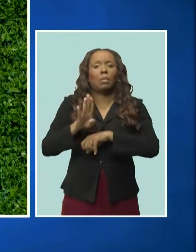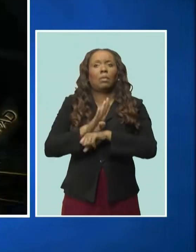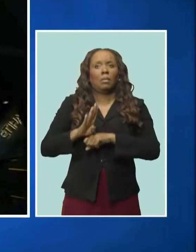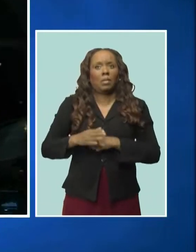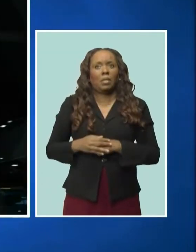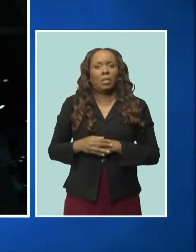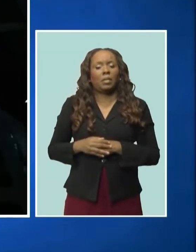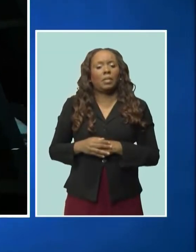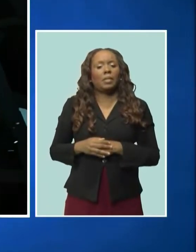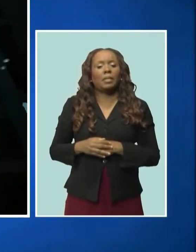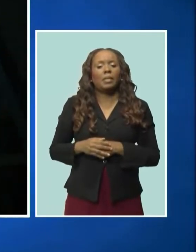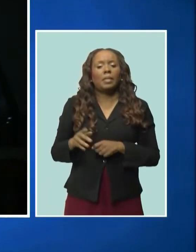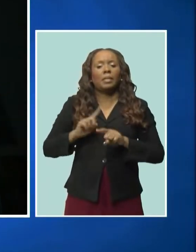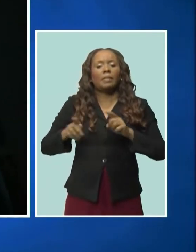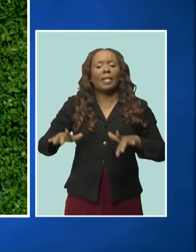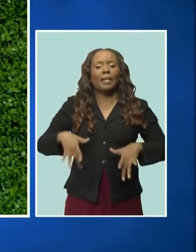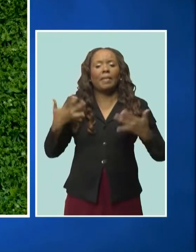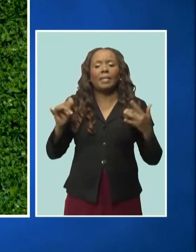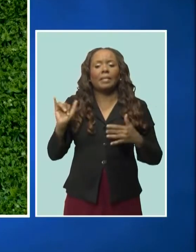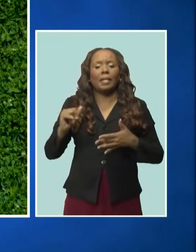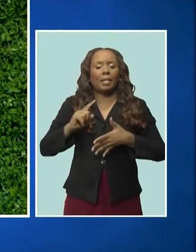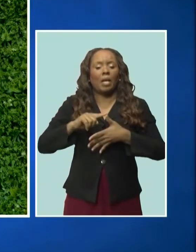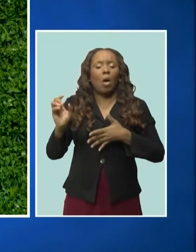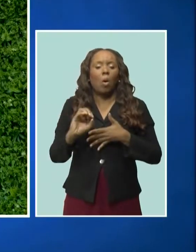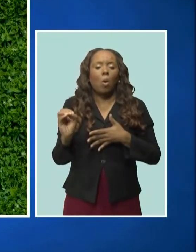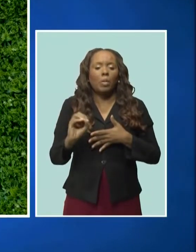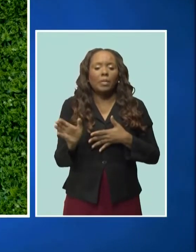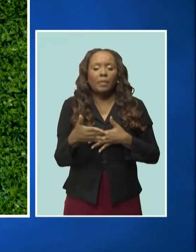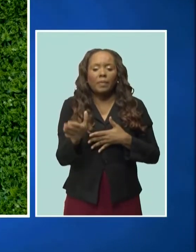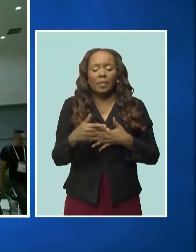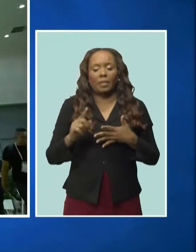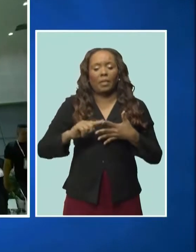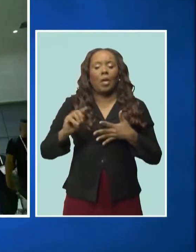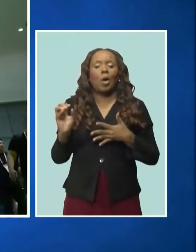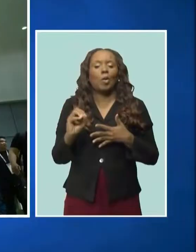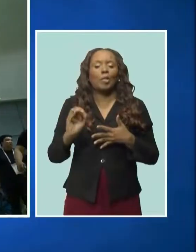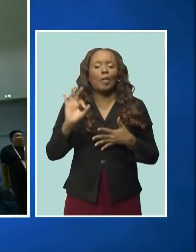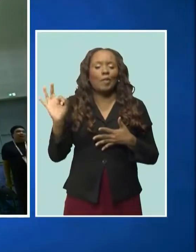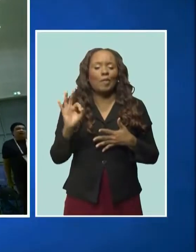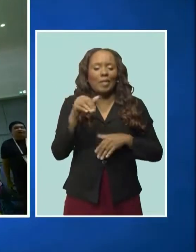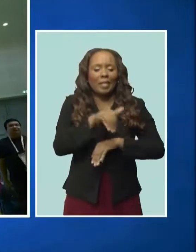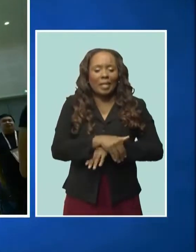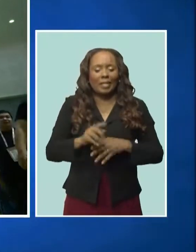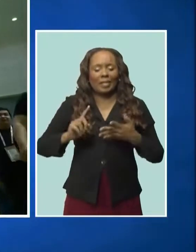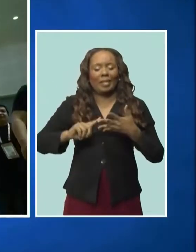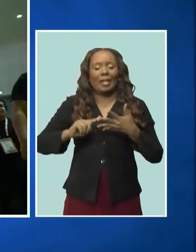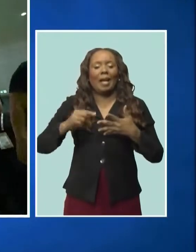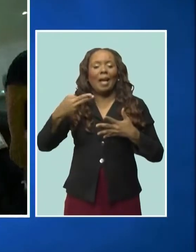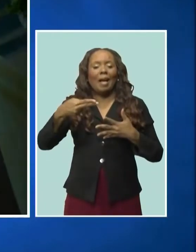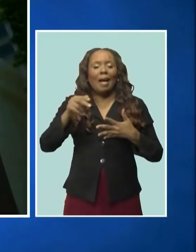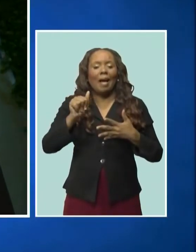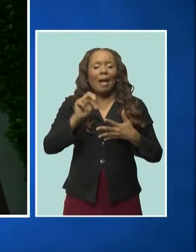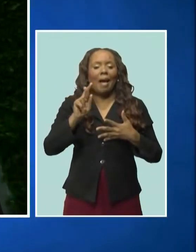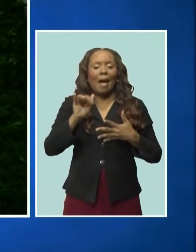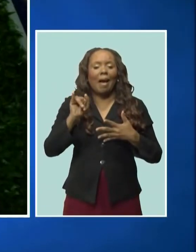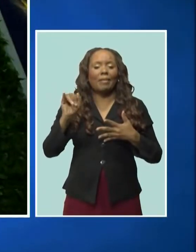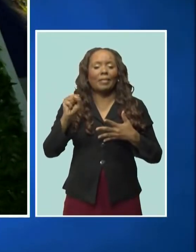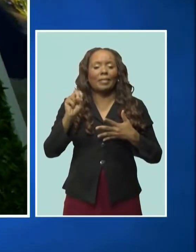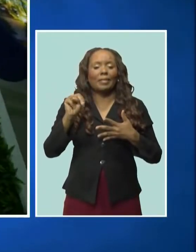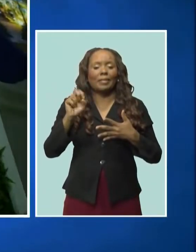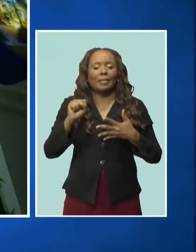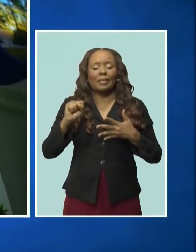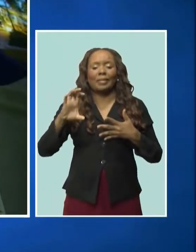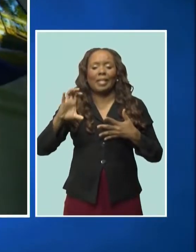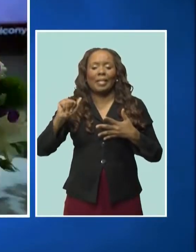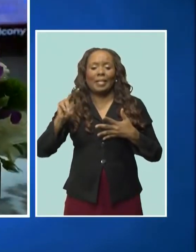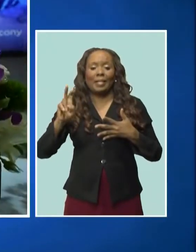Fish Festival, Oysters Fish Market, Oysters on Friday nights, Parsons Cave. It could be anything at all that you could be. But we've been